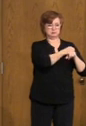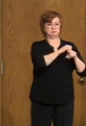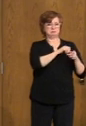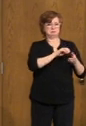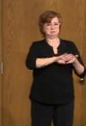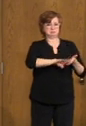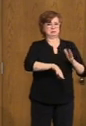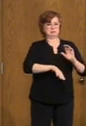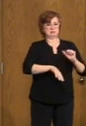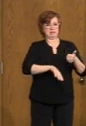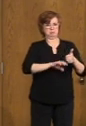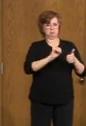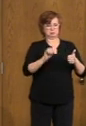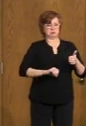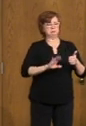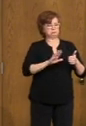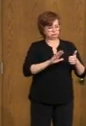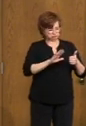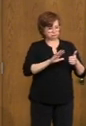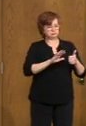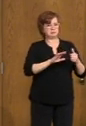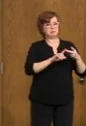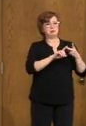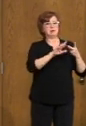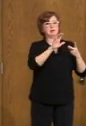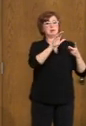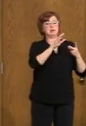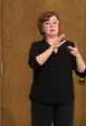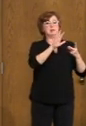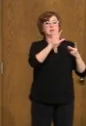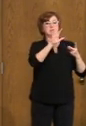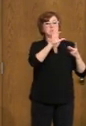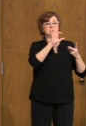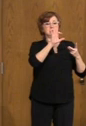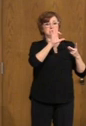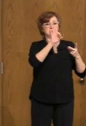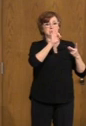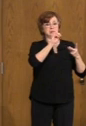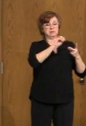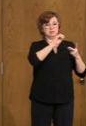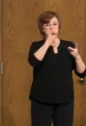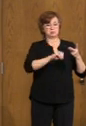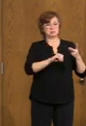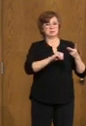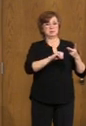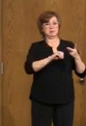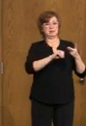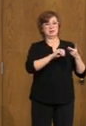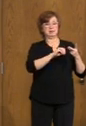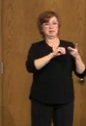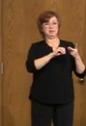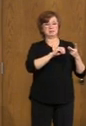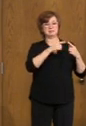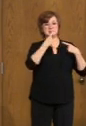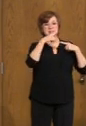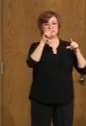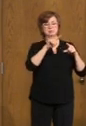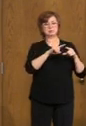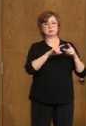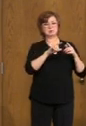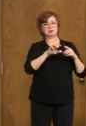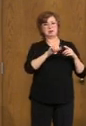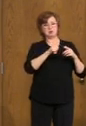20%, a significant proportion of the long-term care residents still susceptible to COVID. So I think at the present time, it is very important that